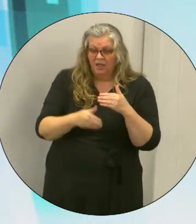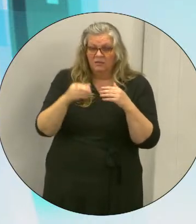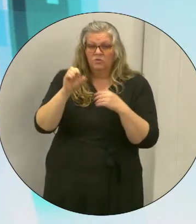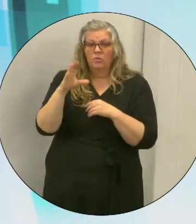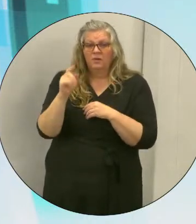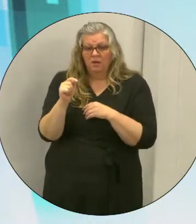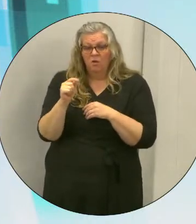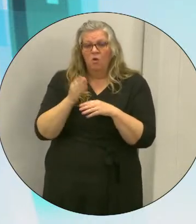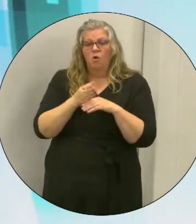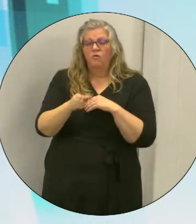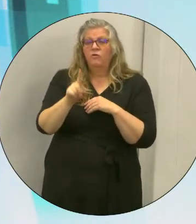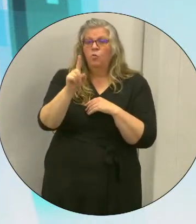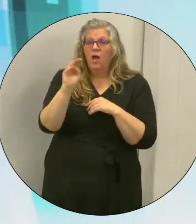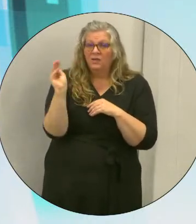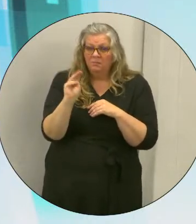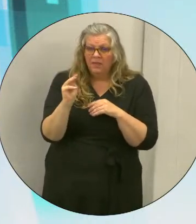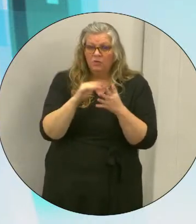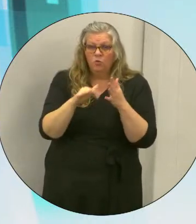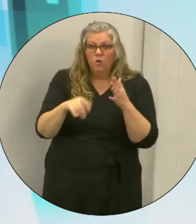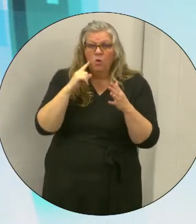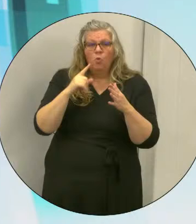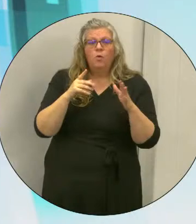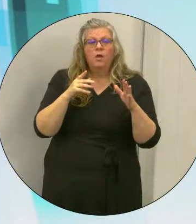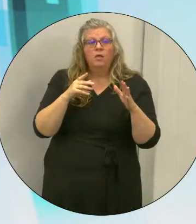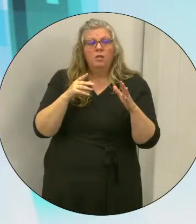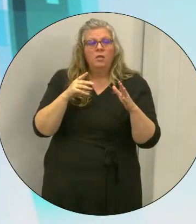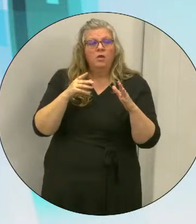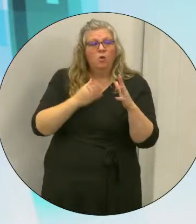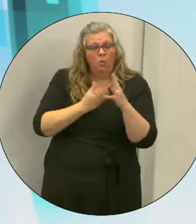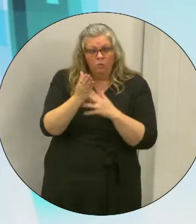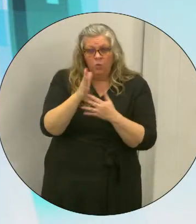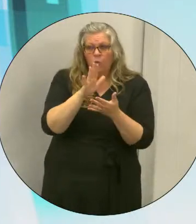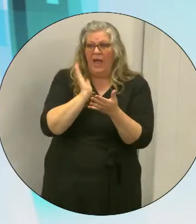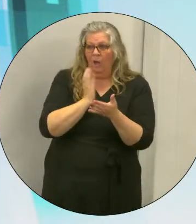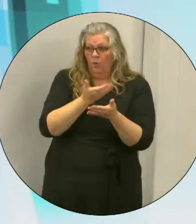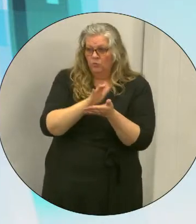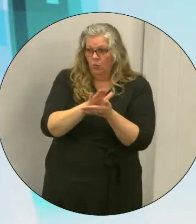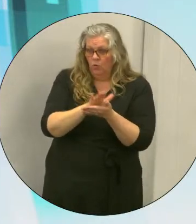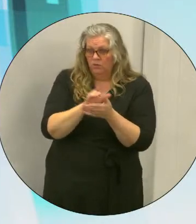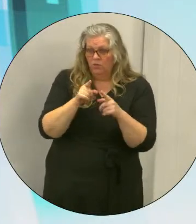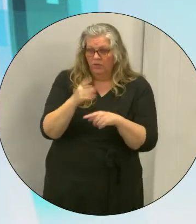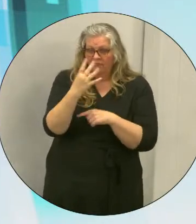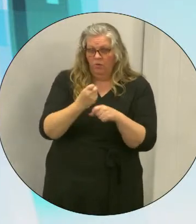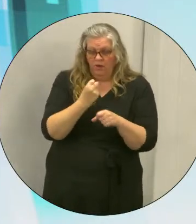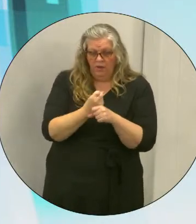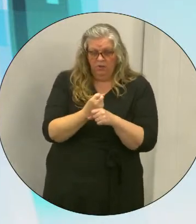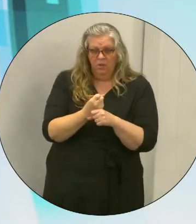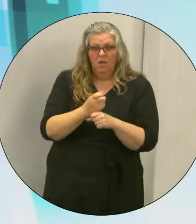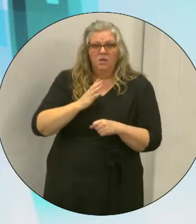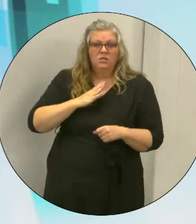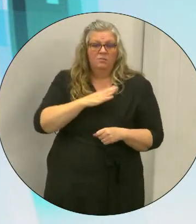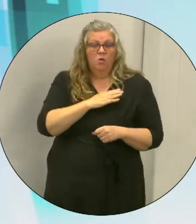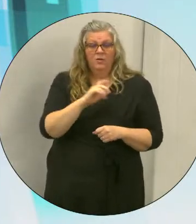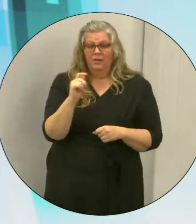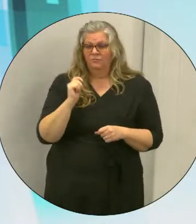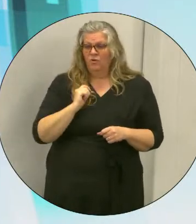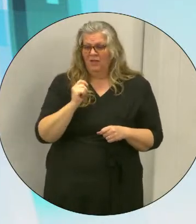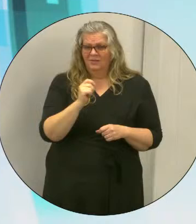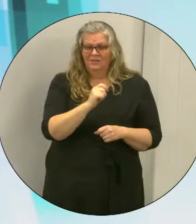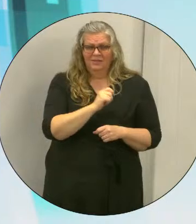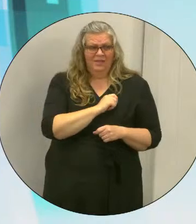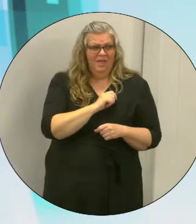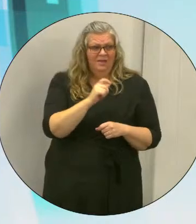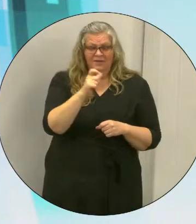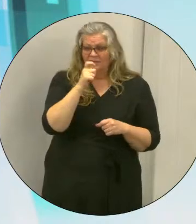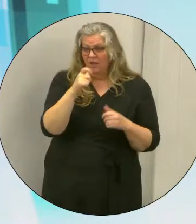1 million students will walk through the halls of Clark County schools during those 4 years. Our Board of Trustees does not have the luxury of rolling the dice